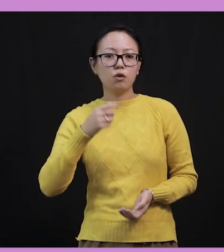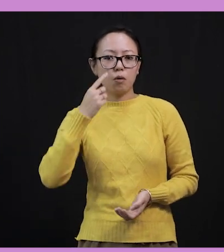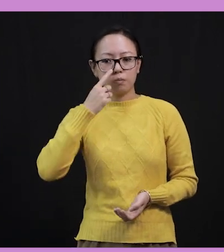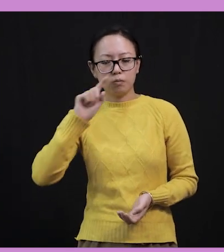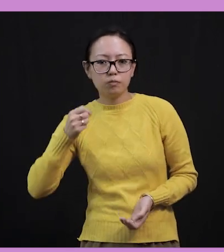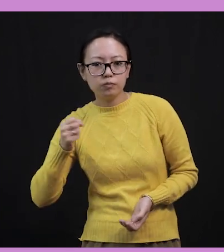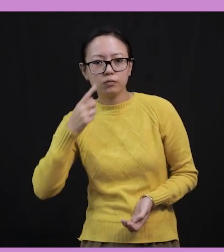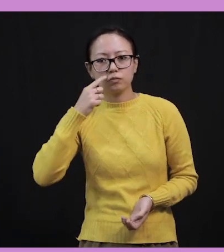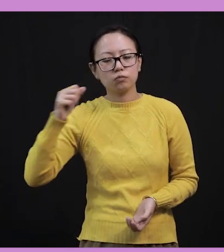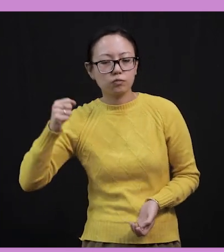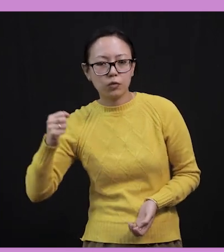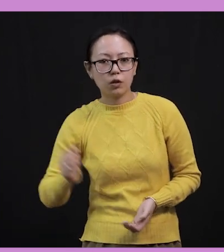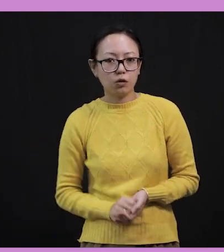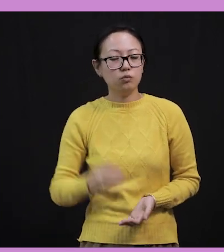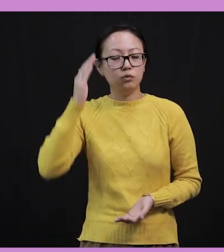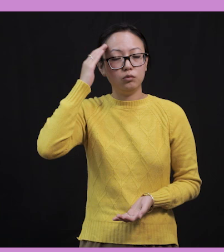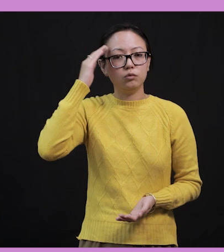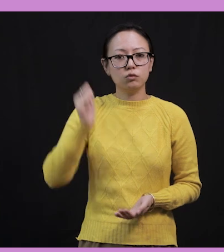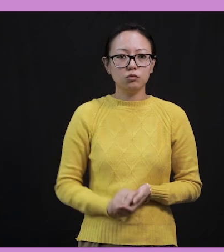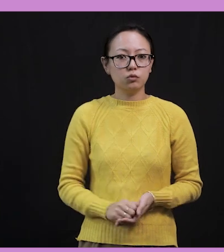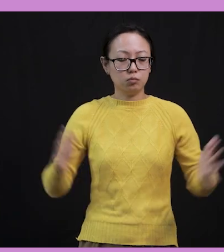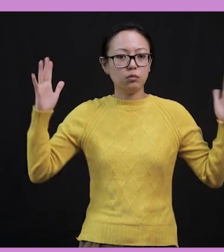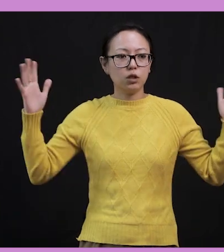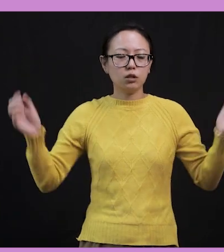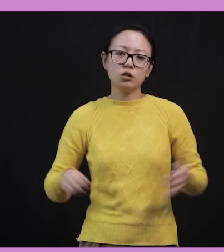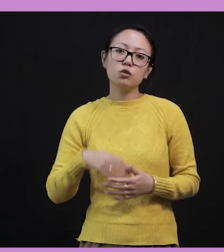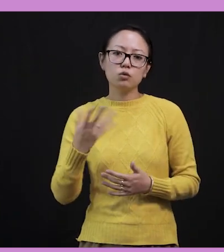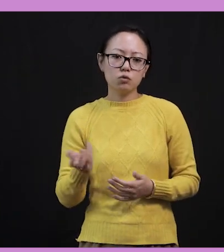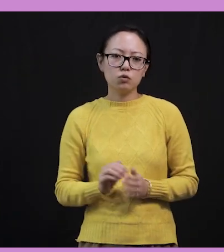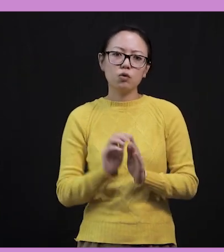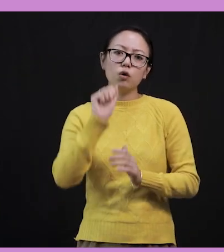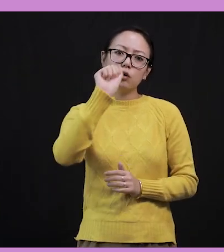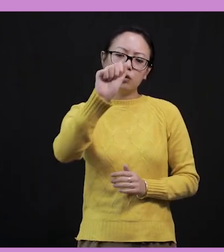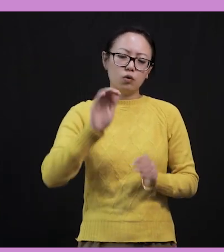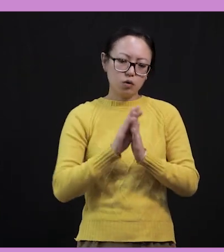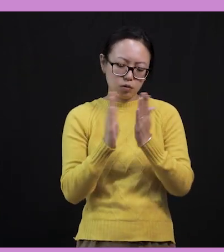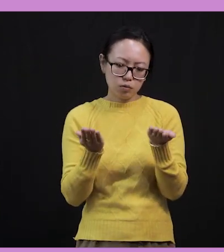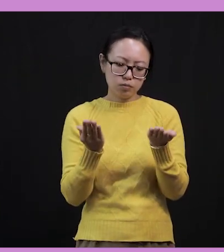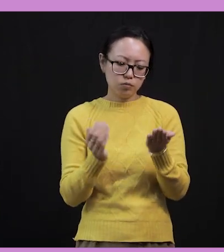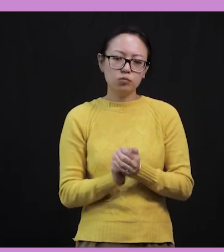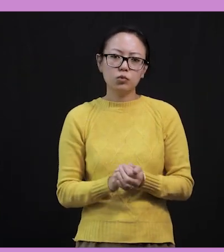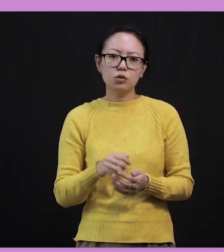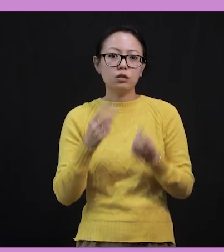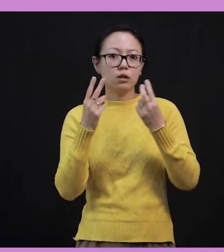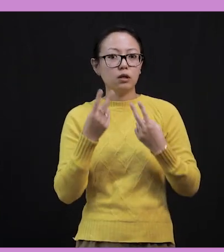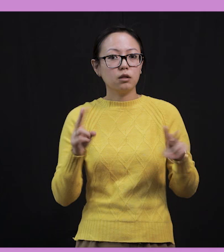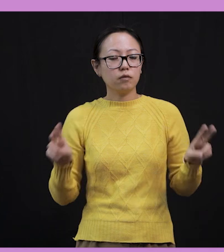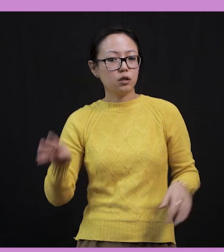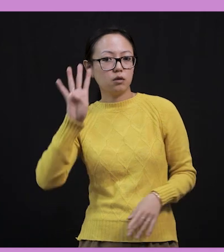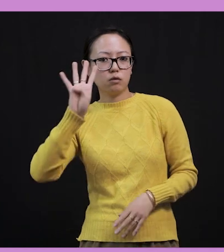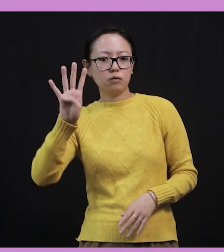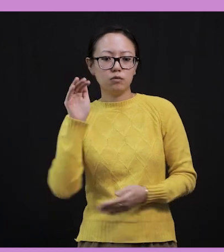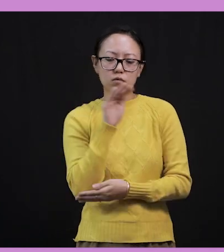that information, I would really appreciate if you write 4 lines on each of the snake that you know. And then if you want,